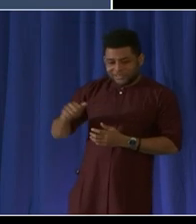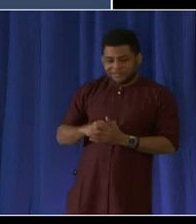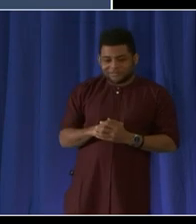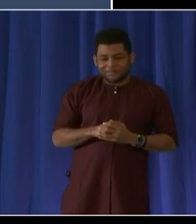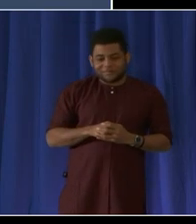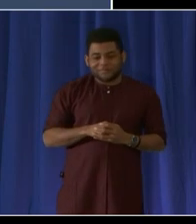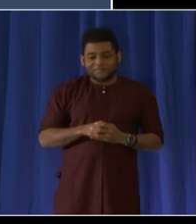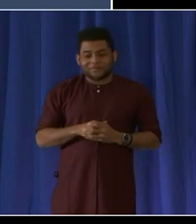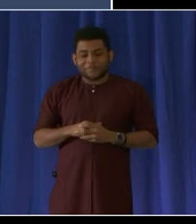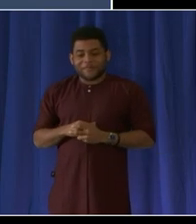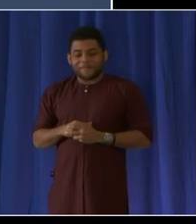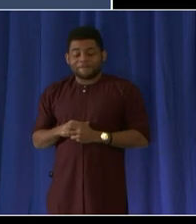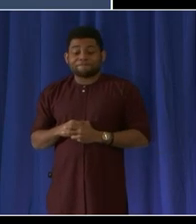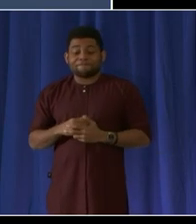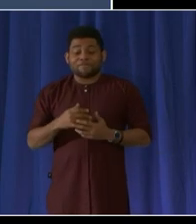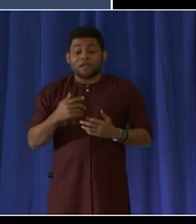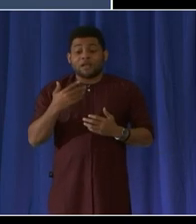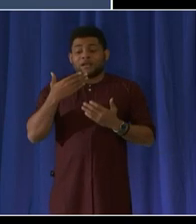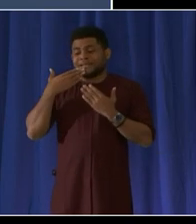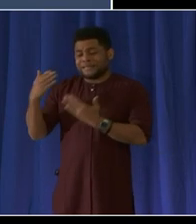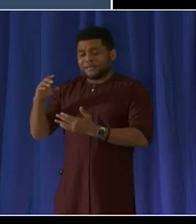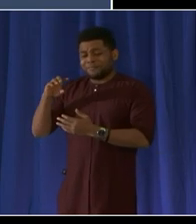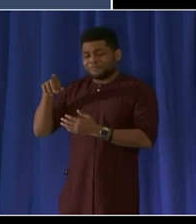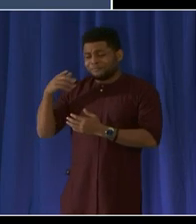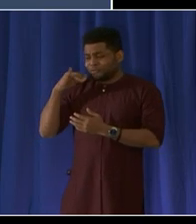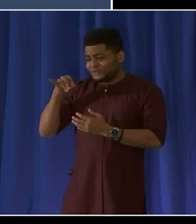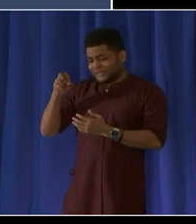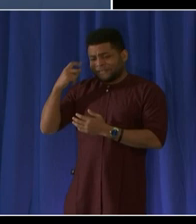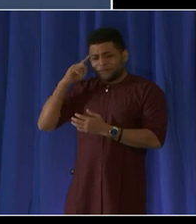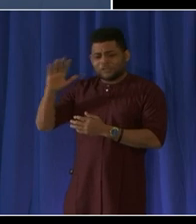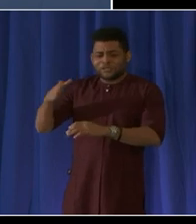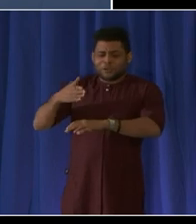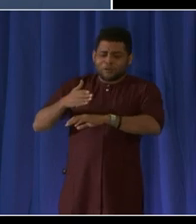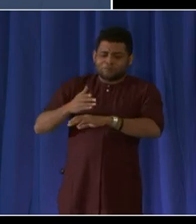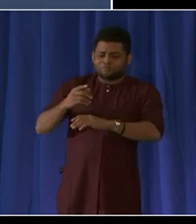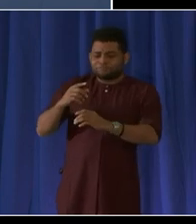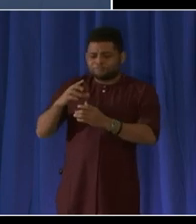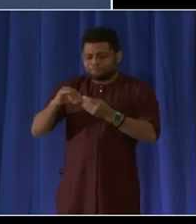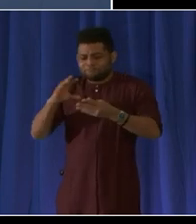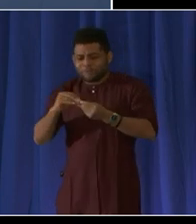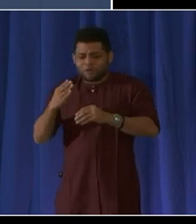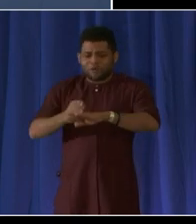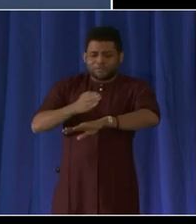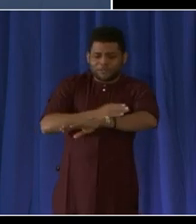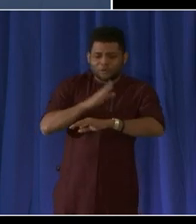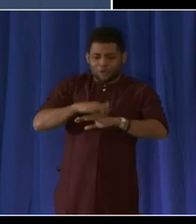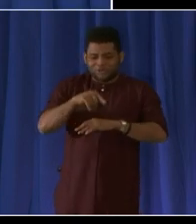the updates on our COVID response and communications. As we go forward,